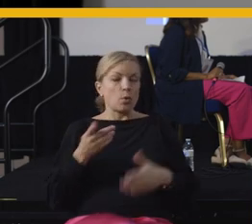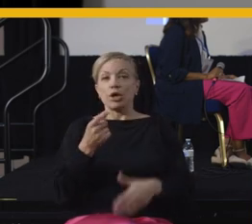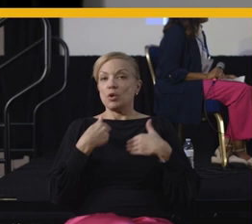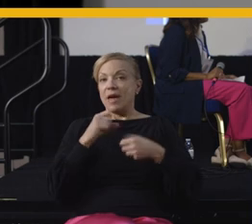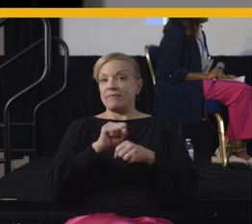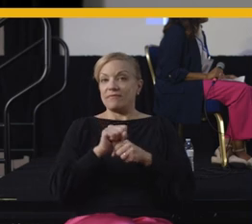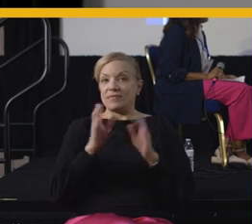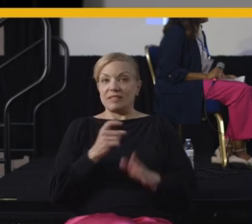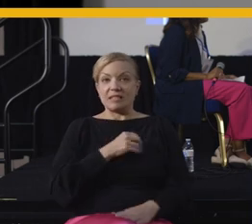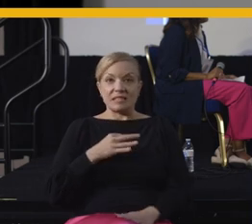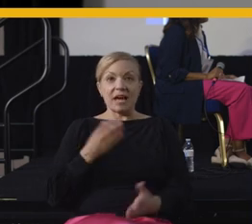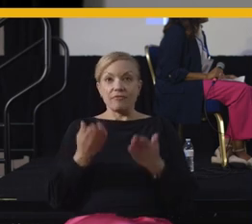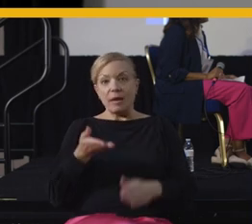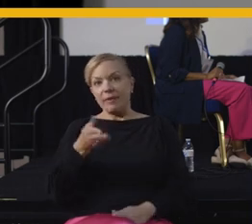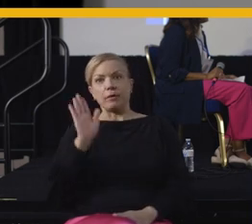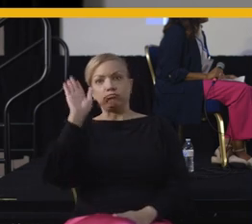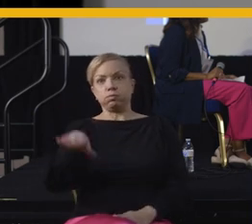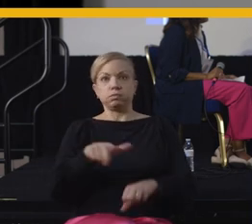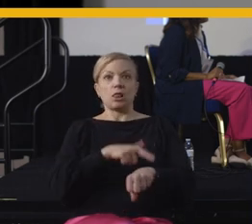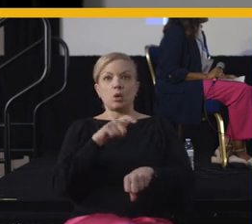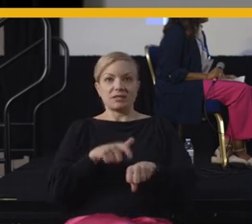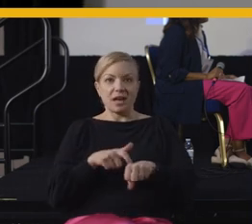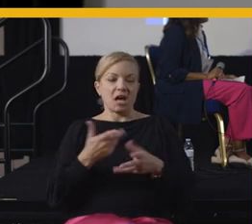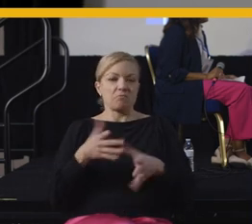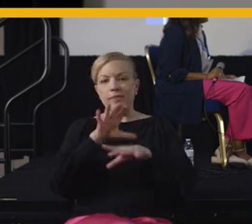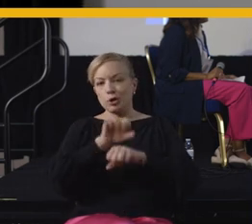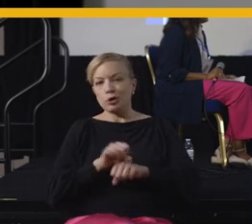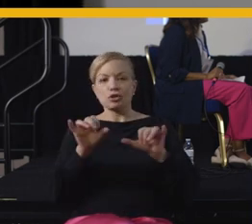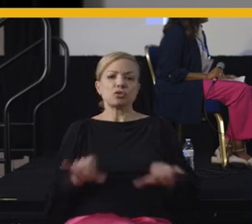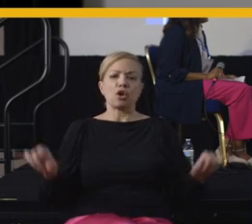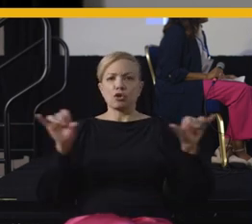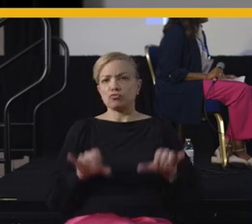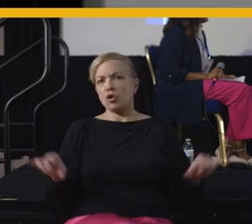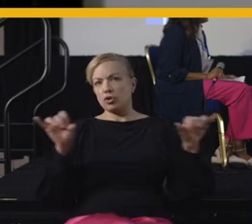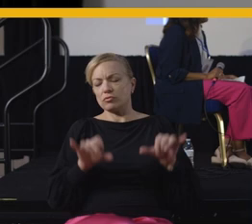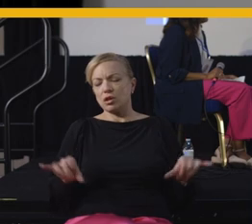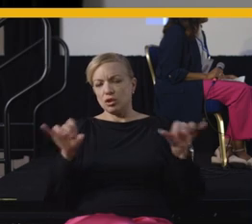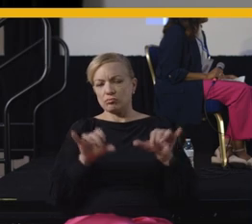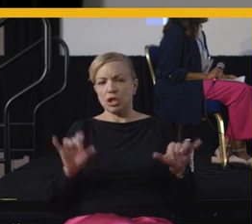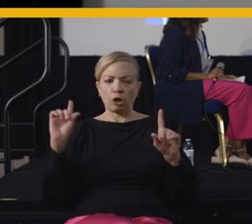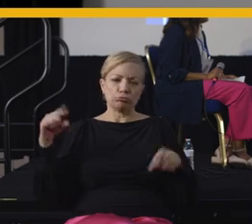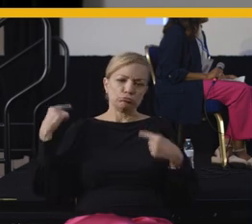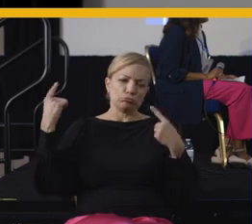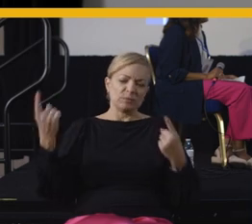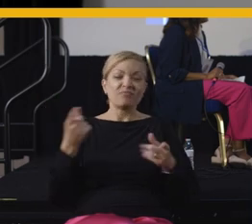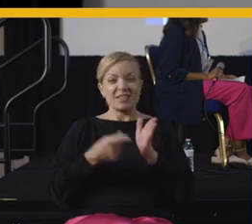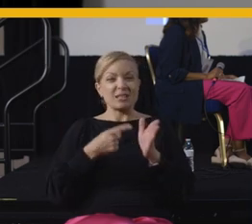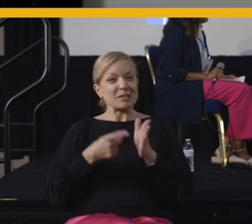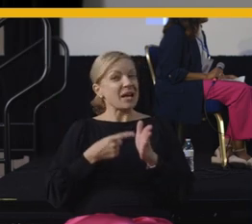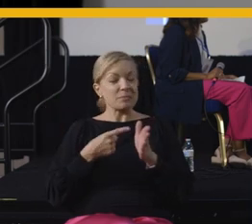staff that may have been there a really long time and sort of is used to doing things a certain way. And it's difficult